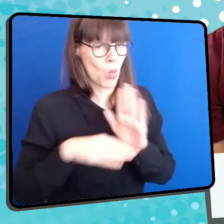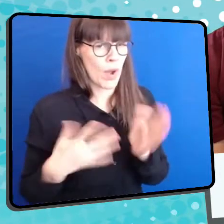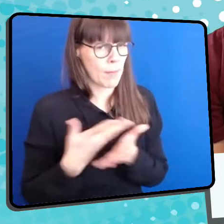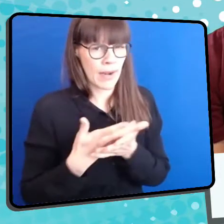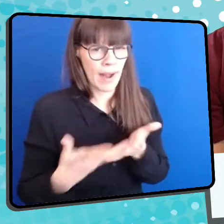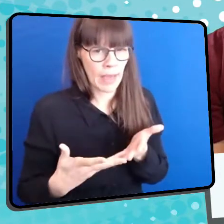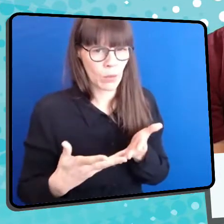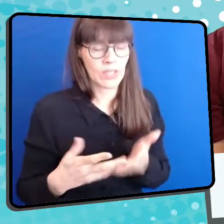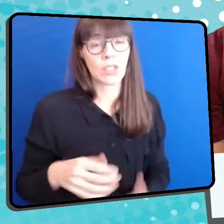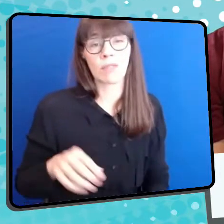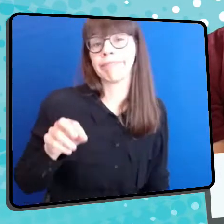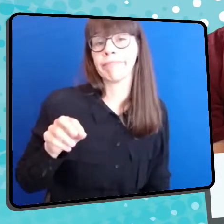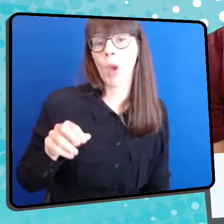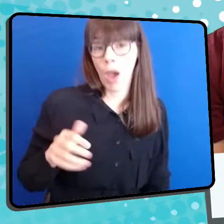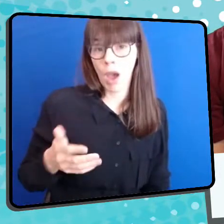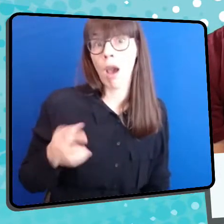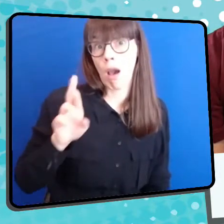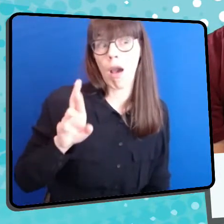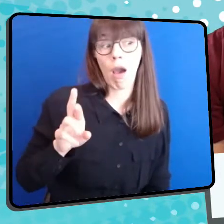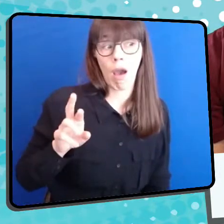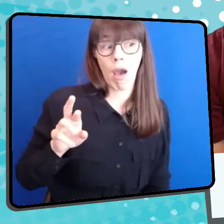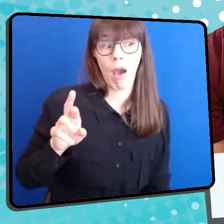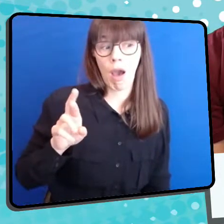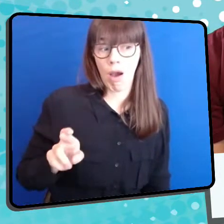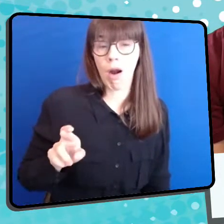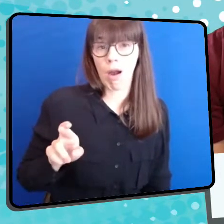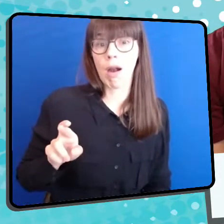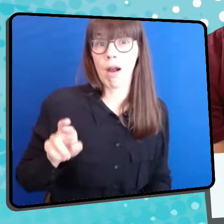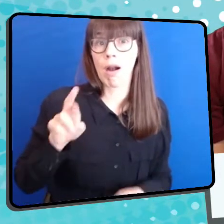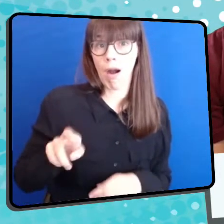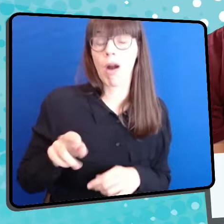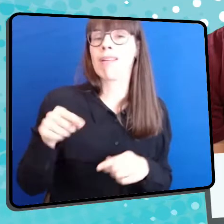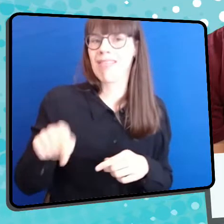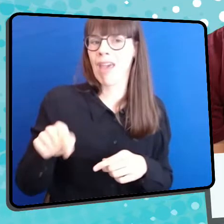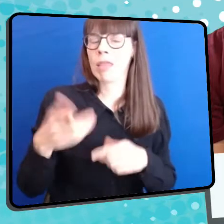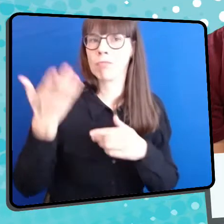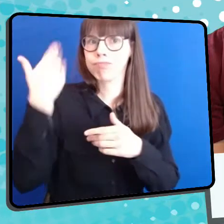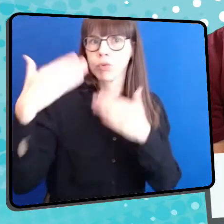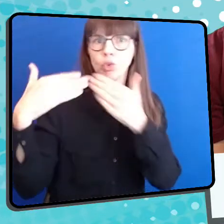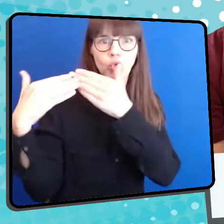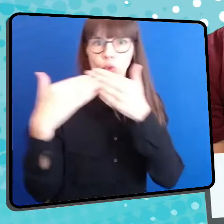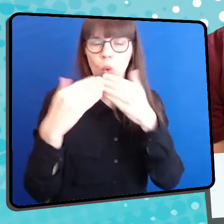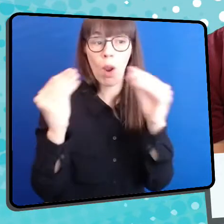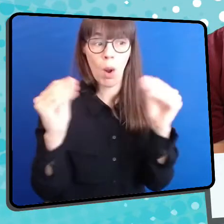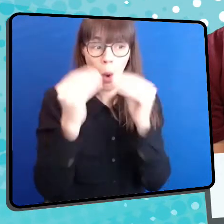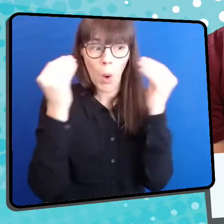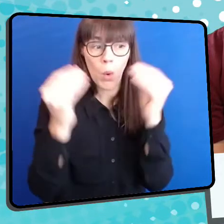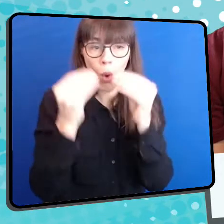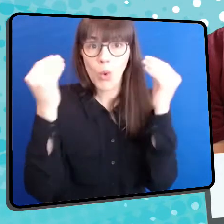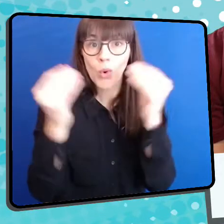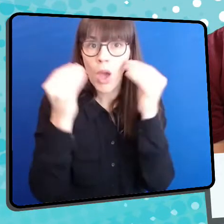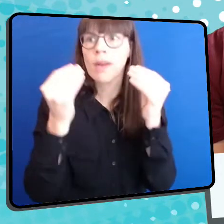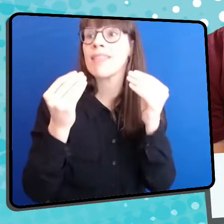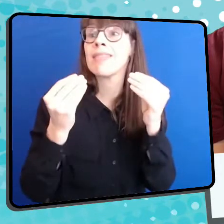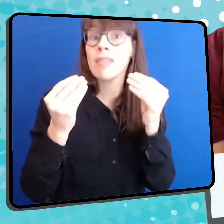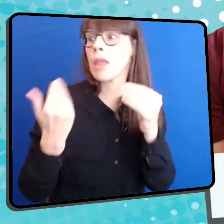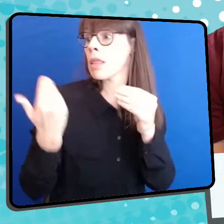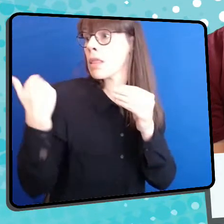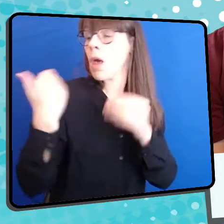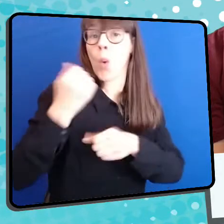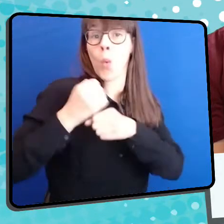R. That was the only one I actually properly learned in college and never touched again until 2 months ago at work.